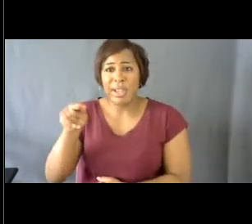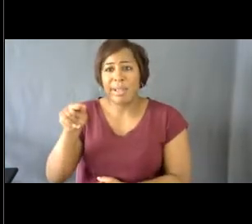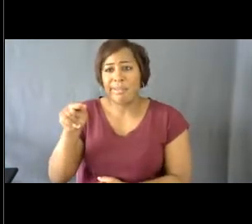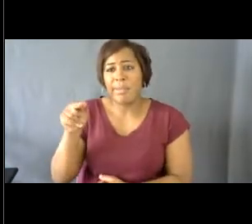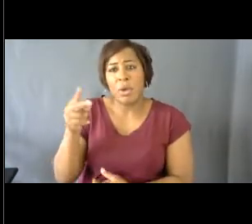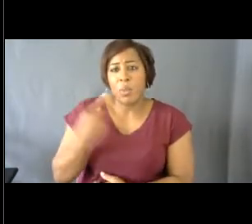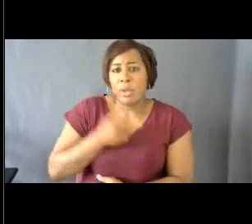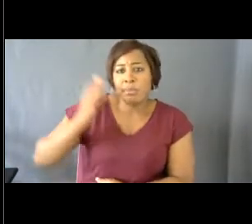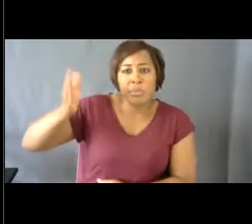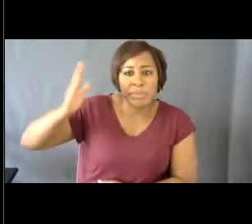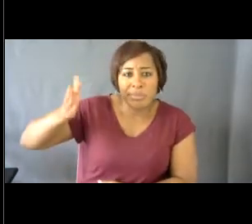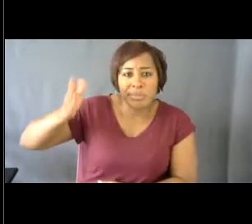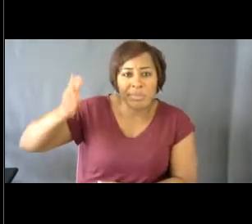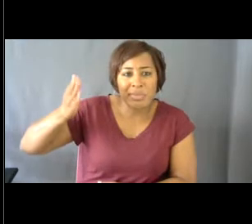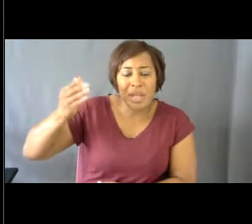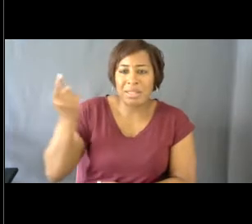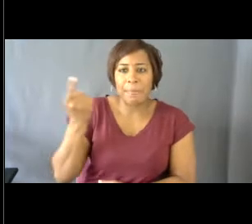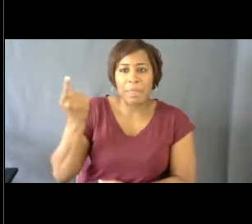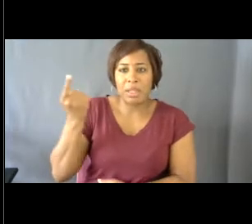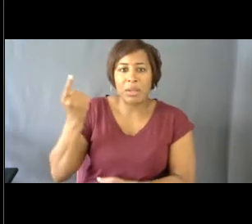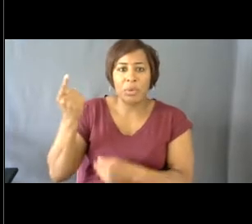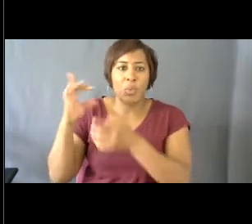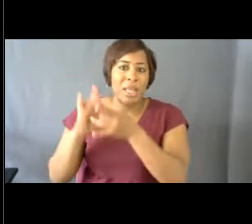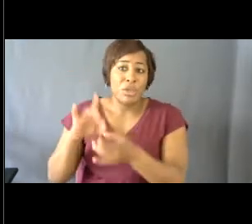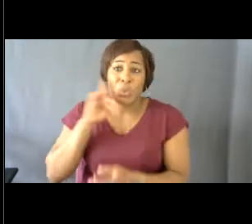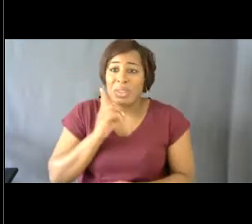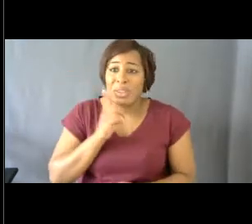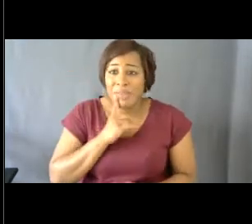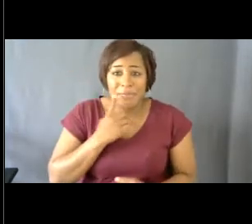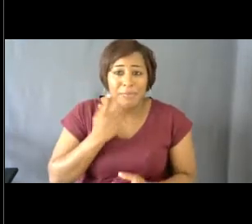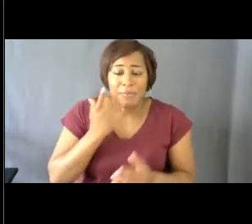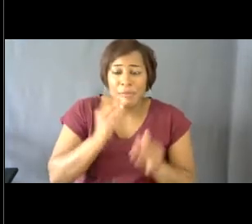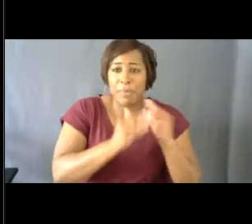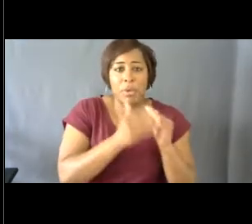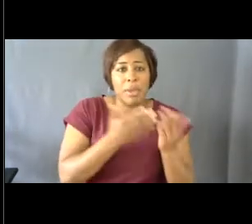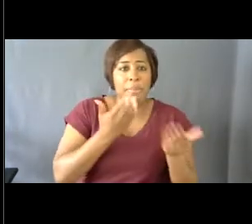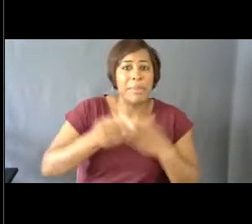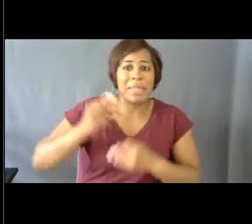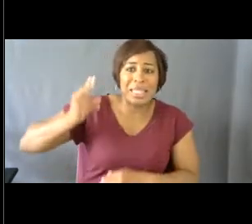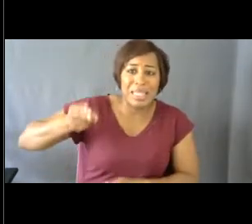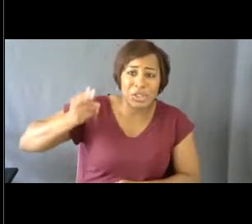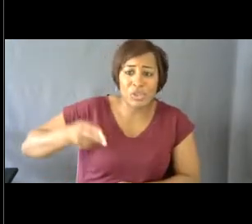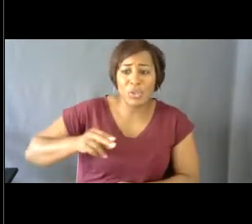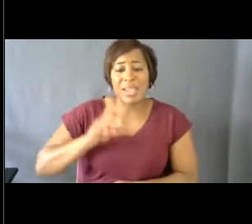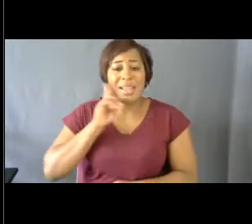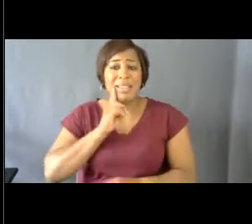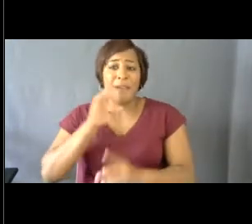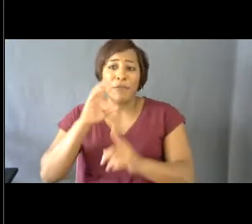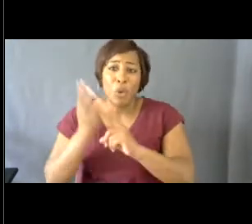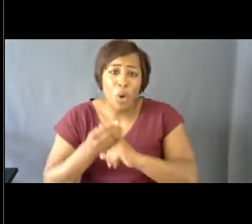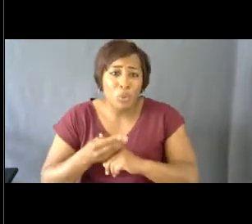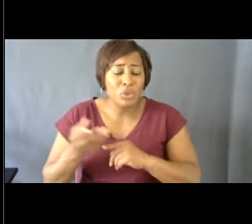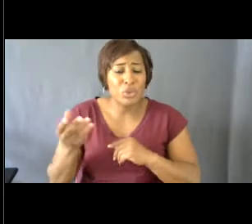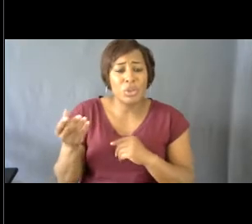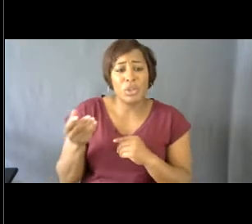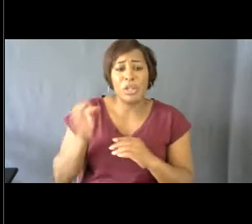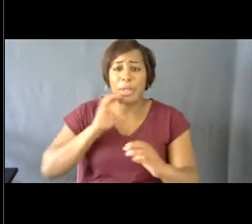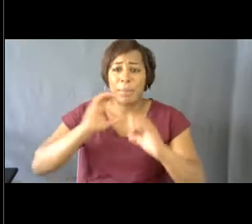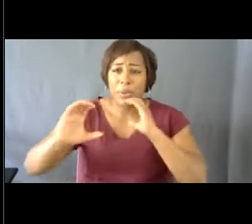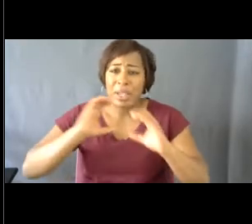kind with regarding the deaf, whether it's history or it's their culture or it's a little bit about